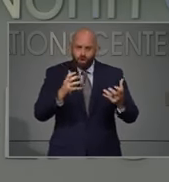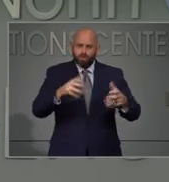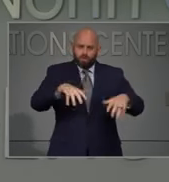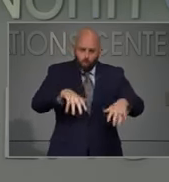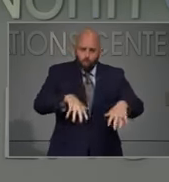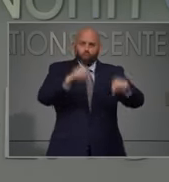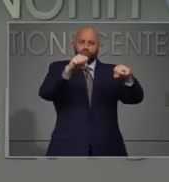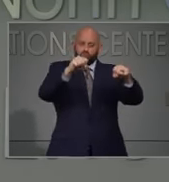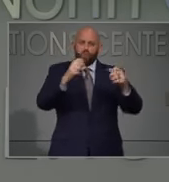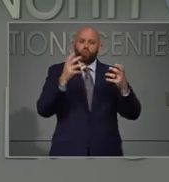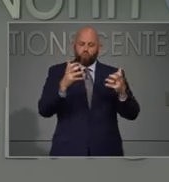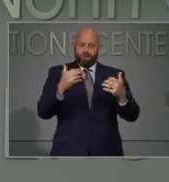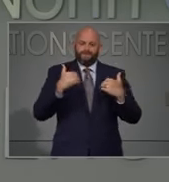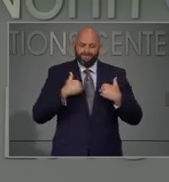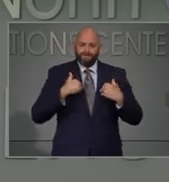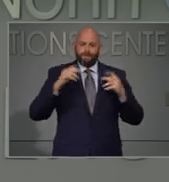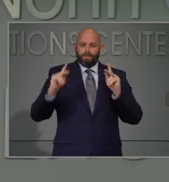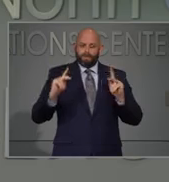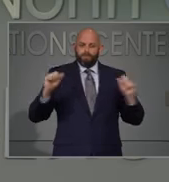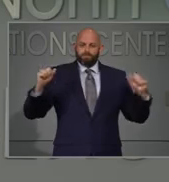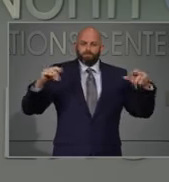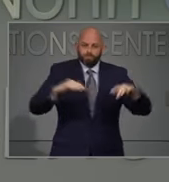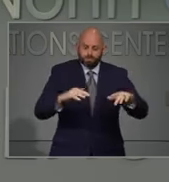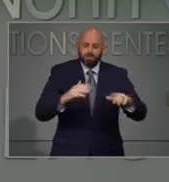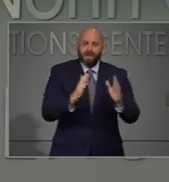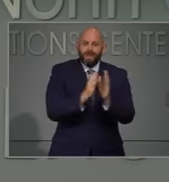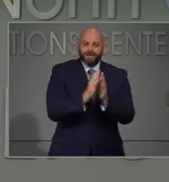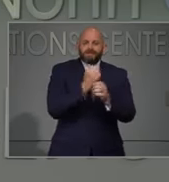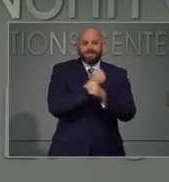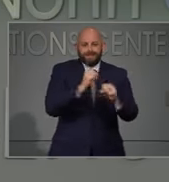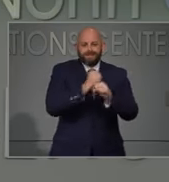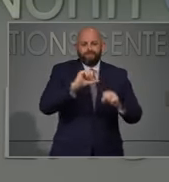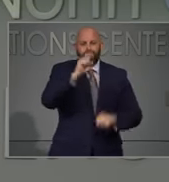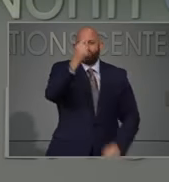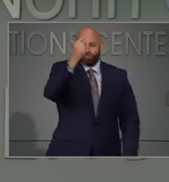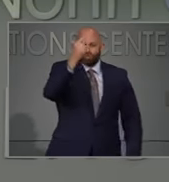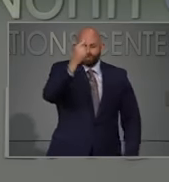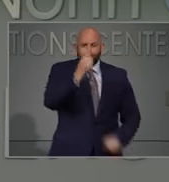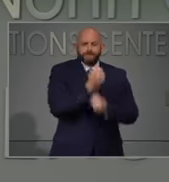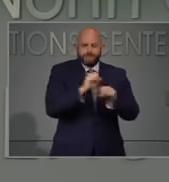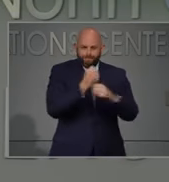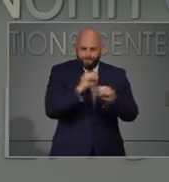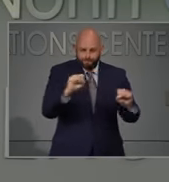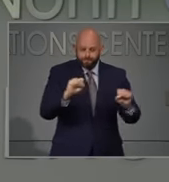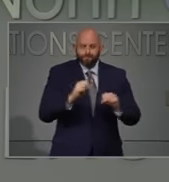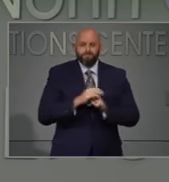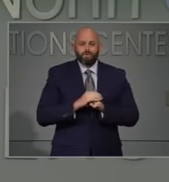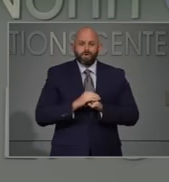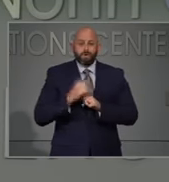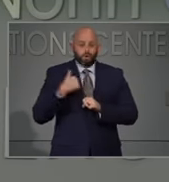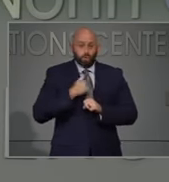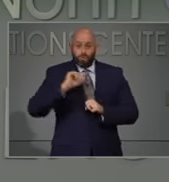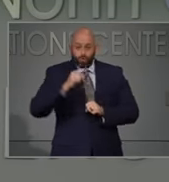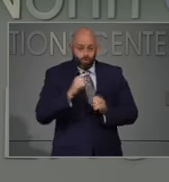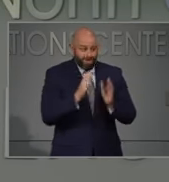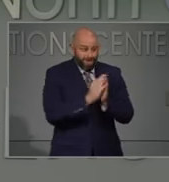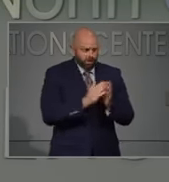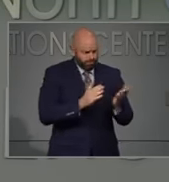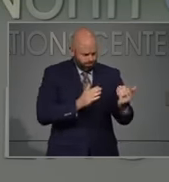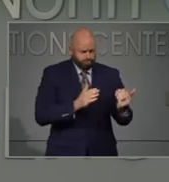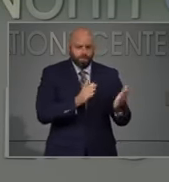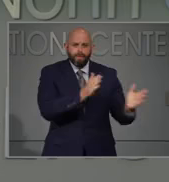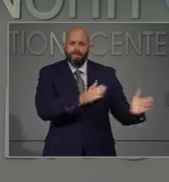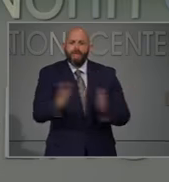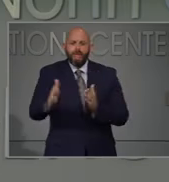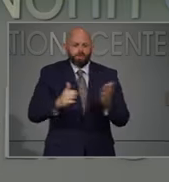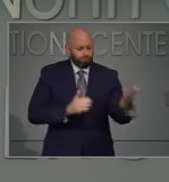holding live events, we're asking to review a plan that is specific to what they